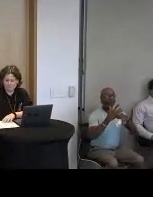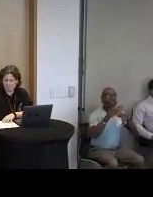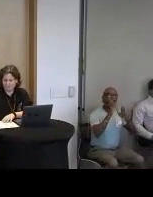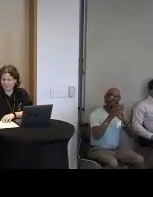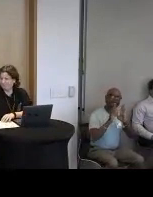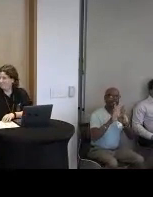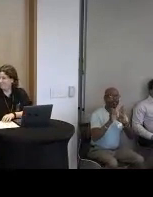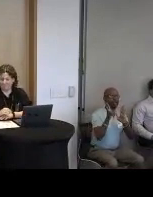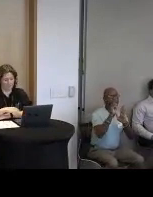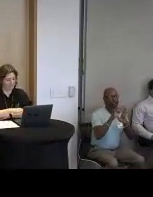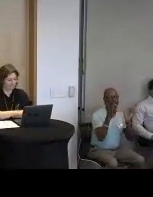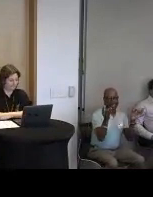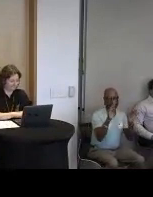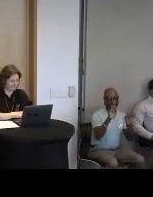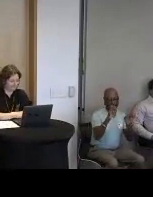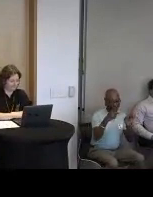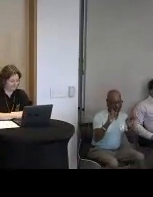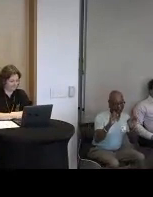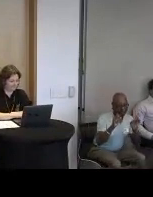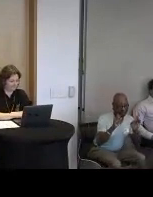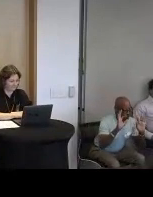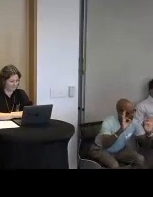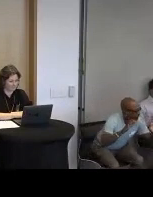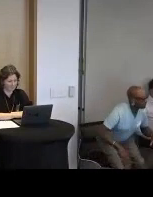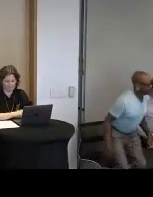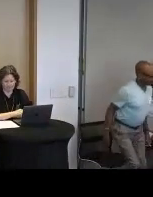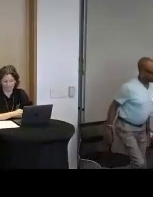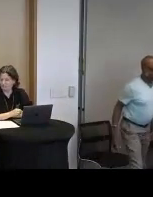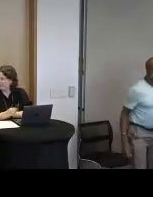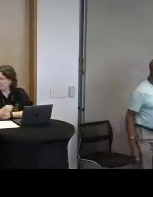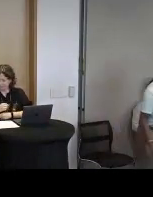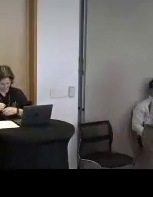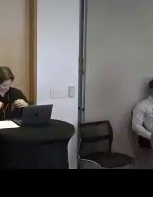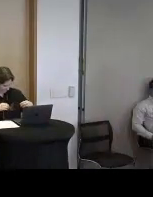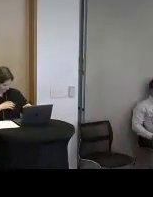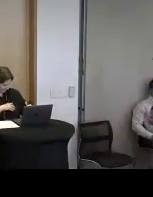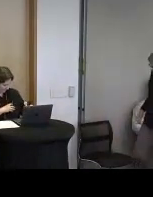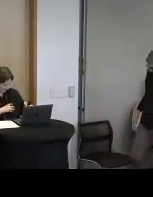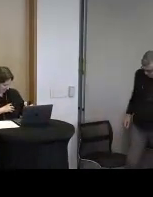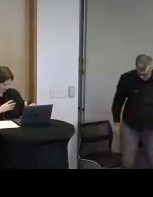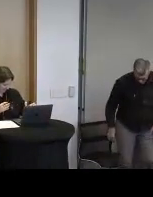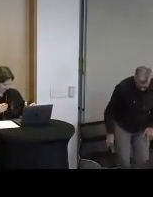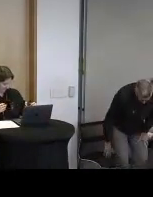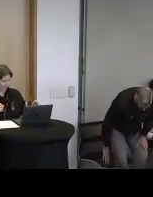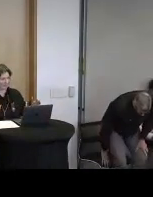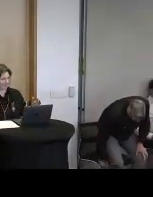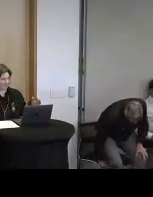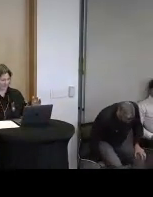own tactile maps.